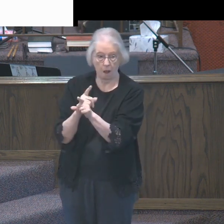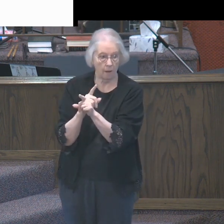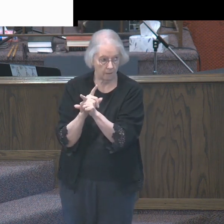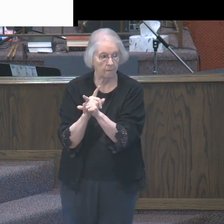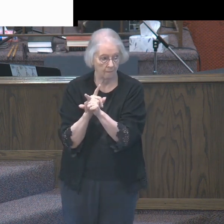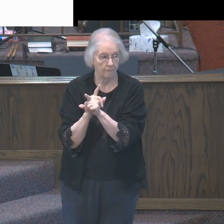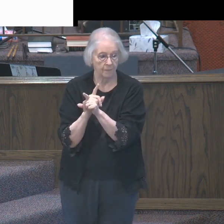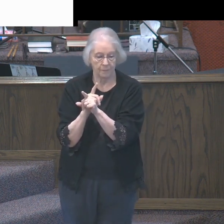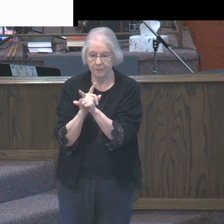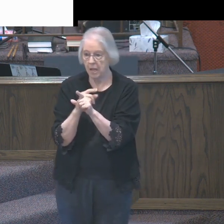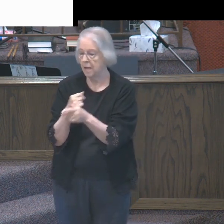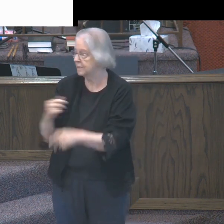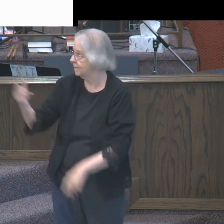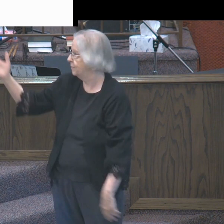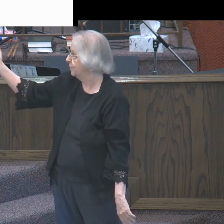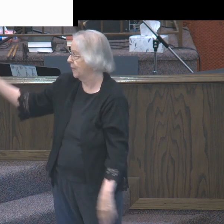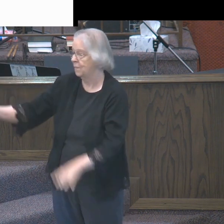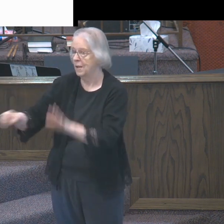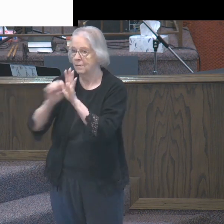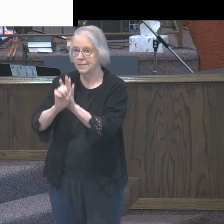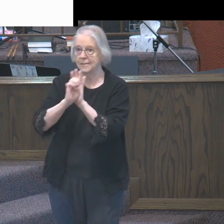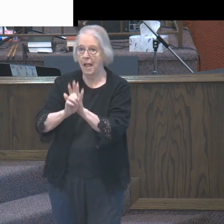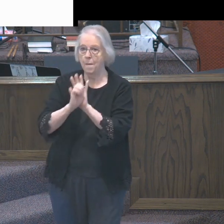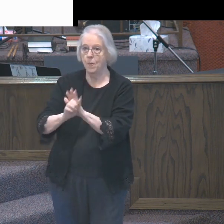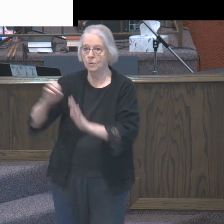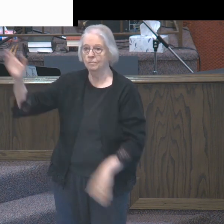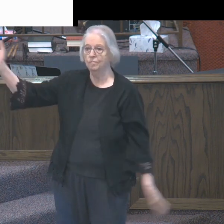differently than others. But we all